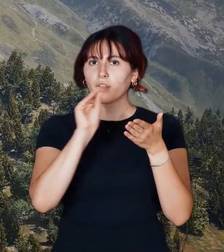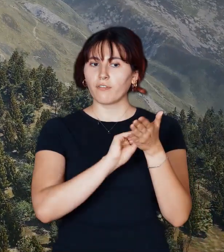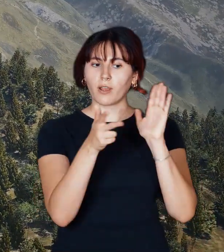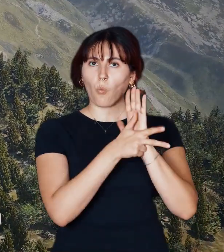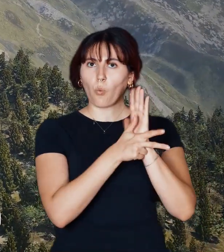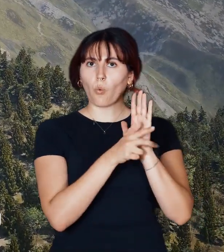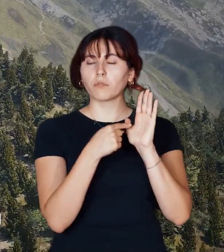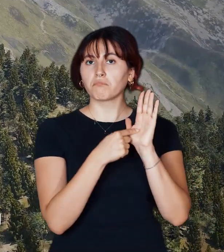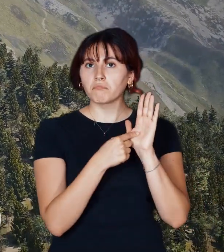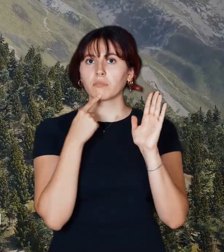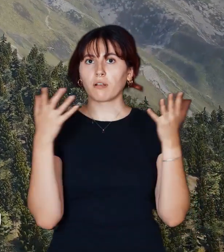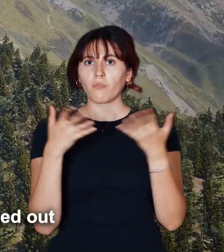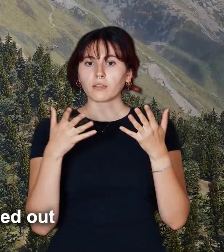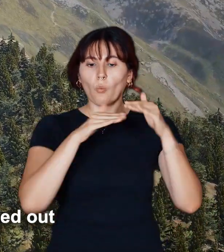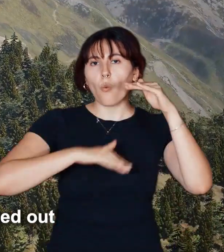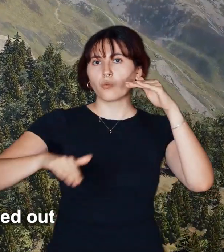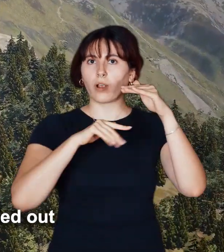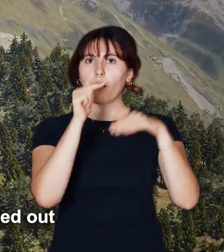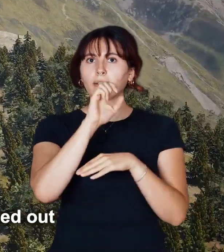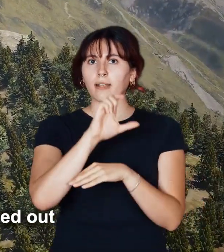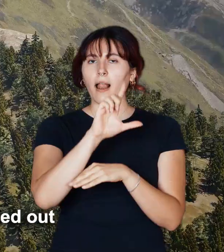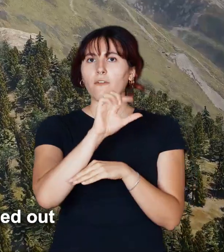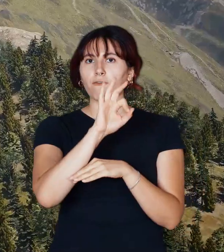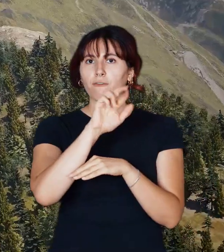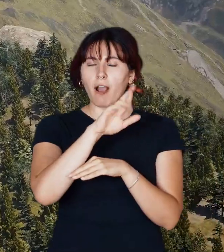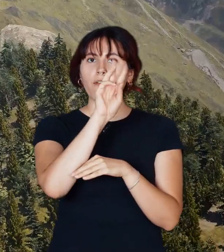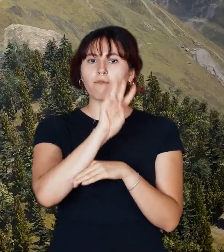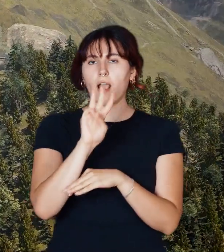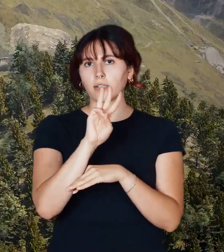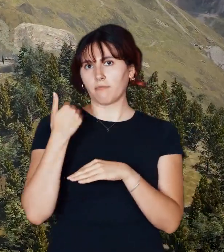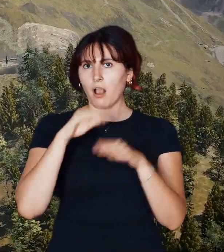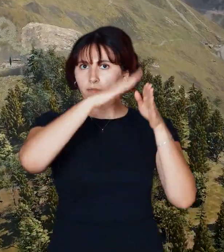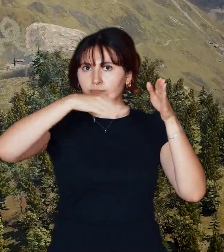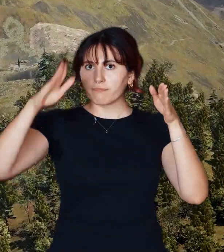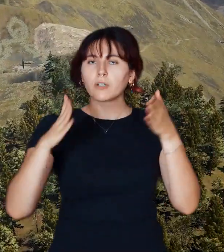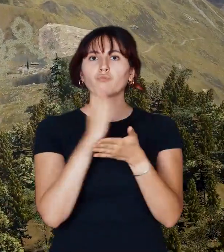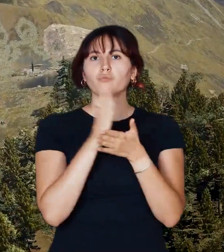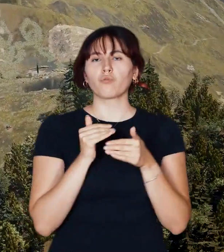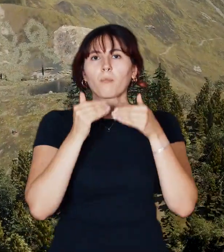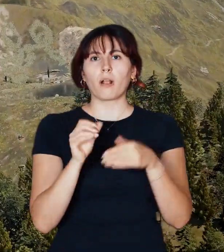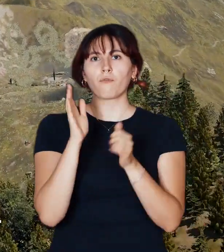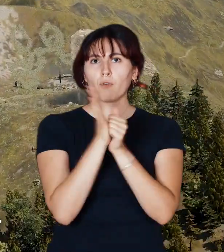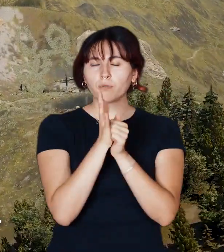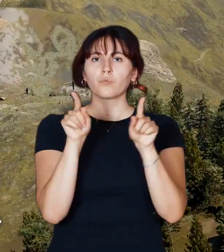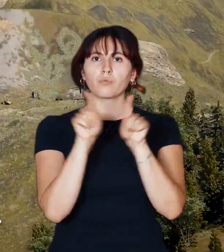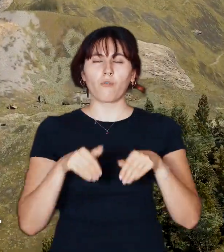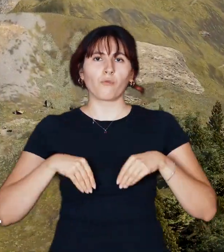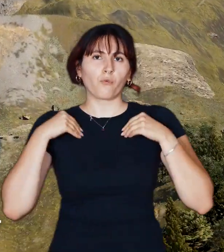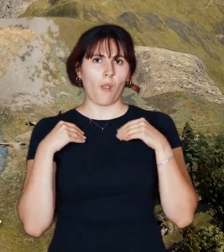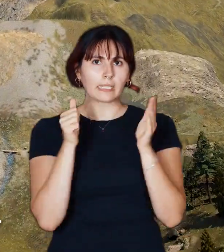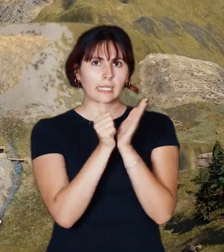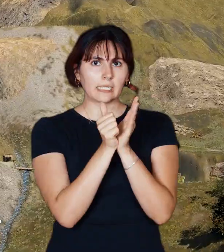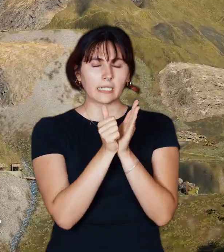Records show that mining for silver-bearing galena was already being carried out below the Telfer Weißen in the late 15th and early